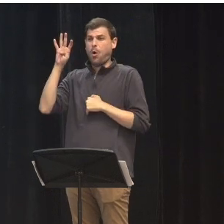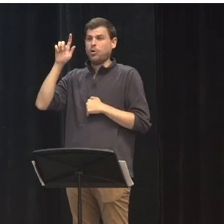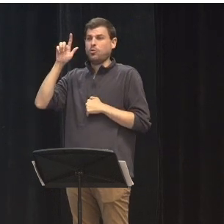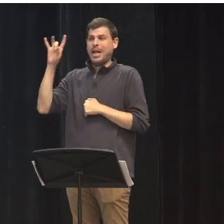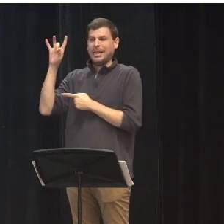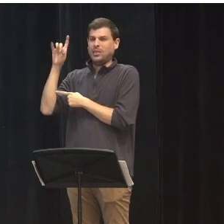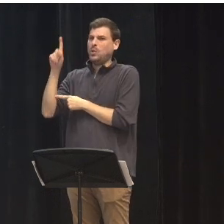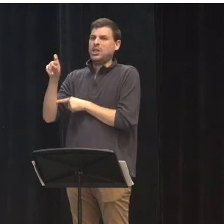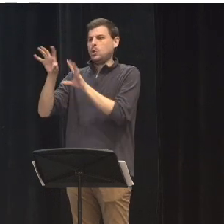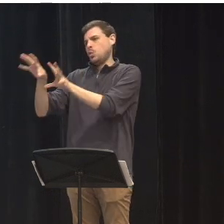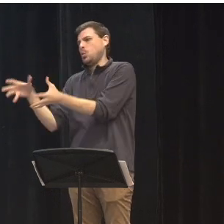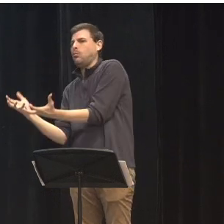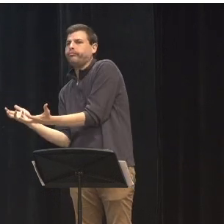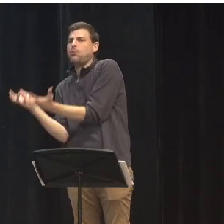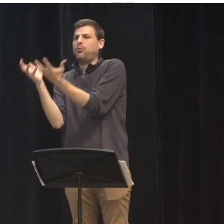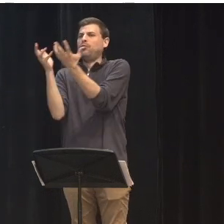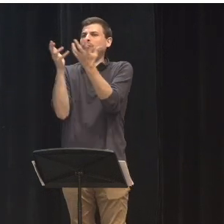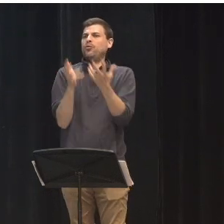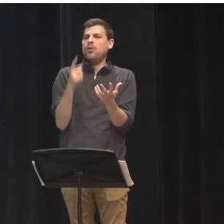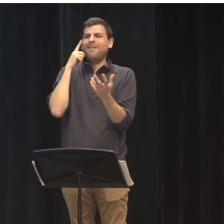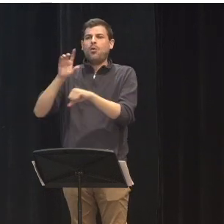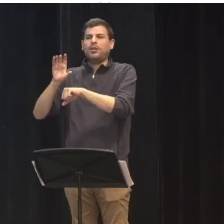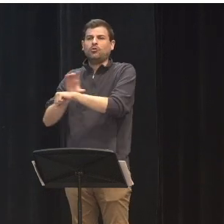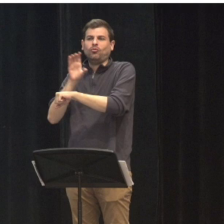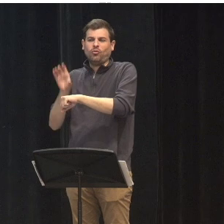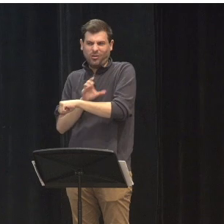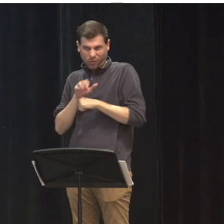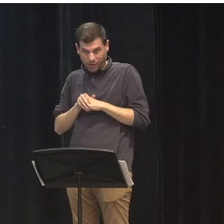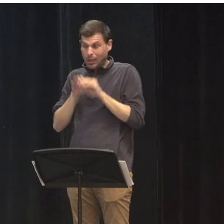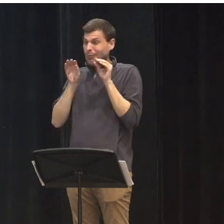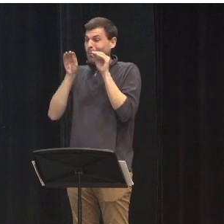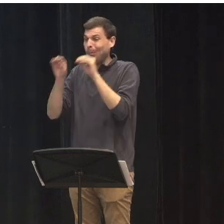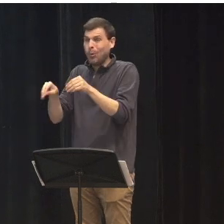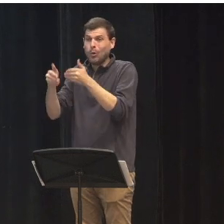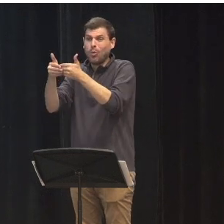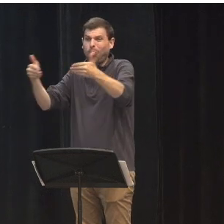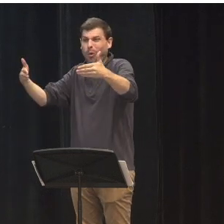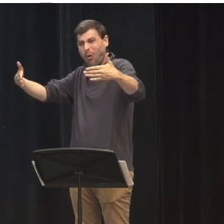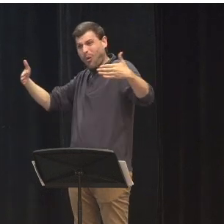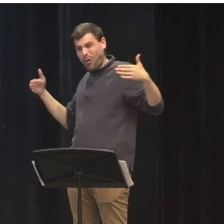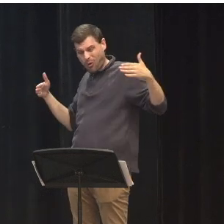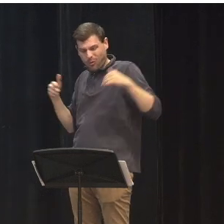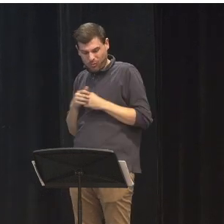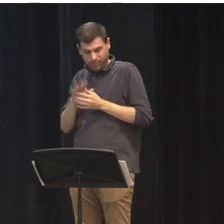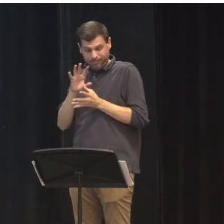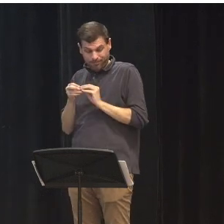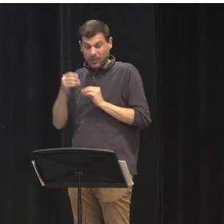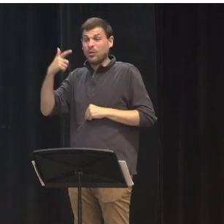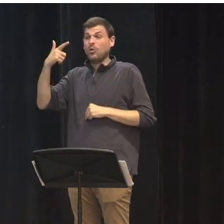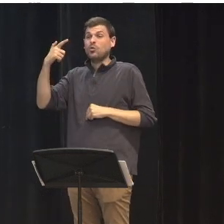to be removed due to the construction and installation of the flood wall system. 21 of these